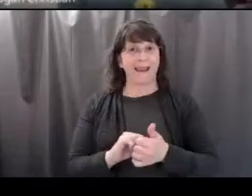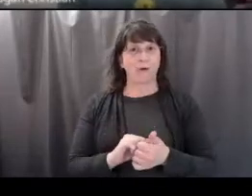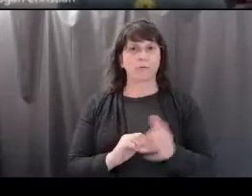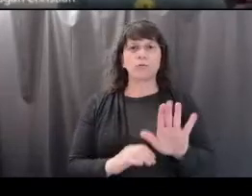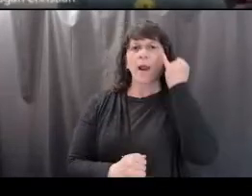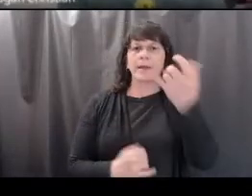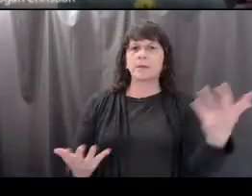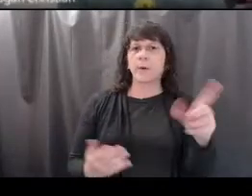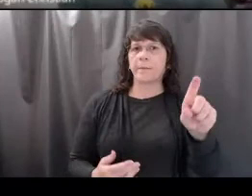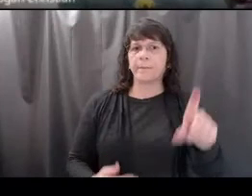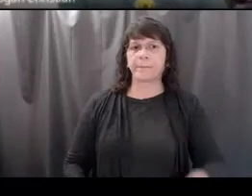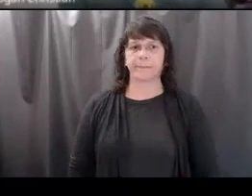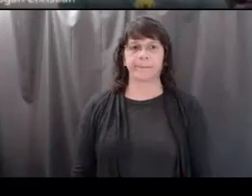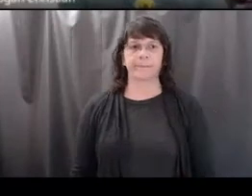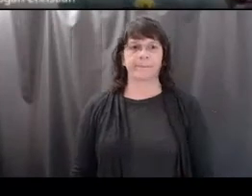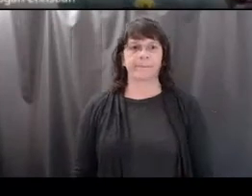ideas?